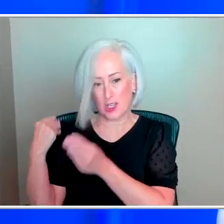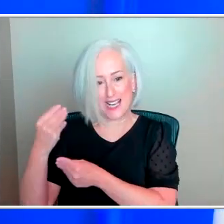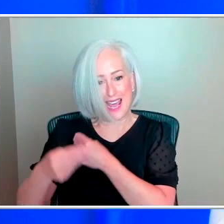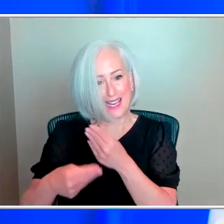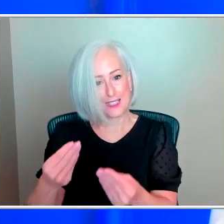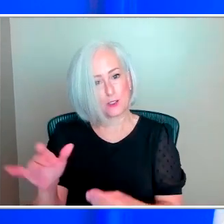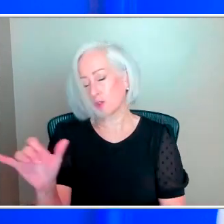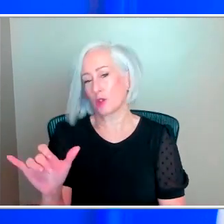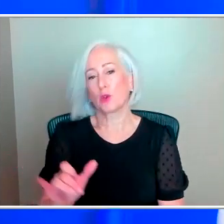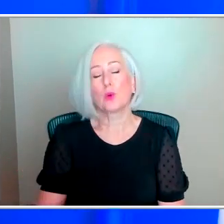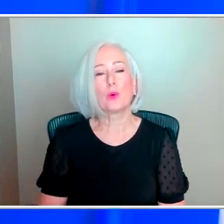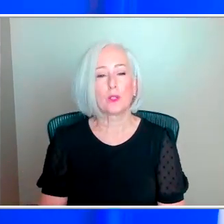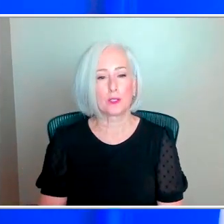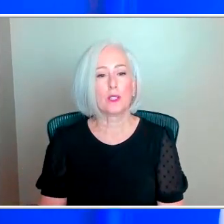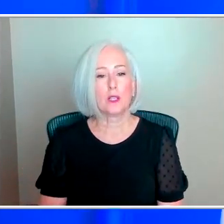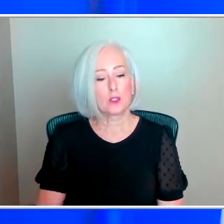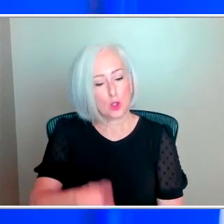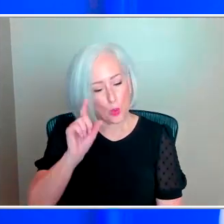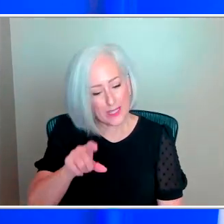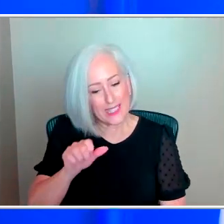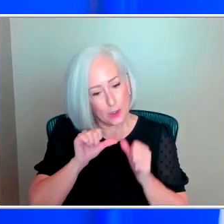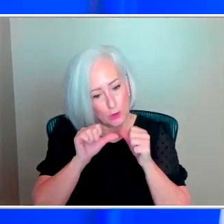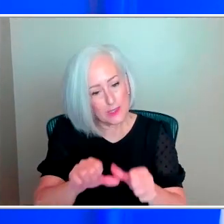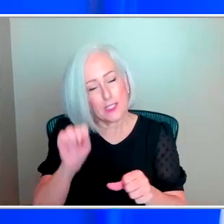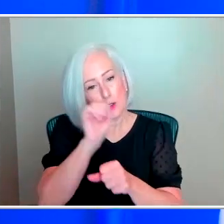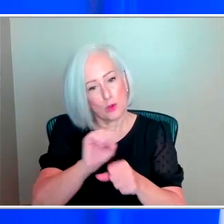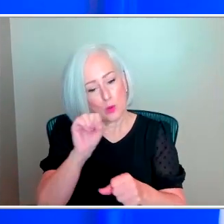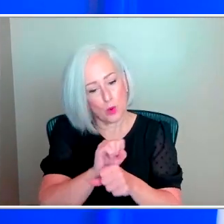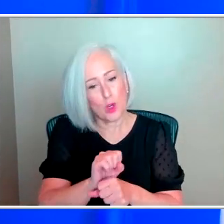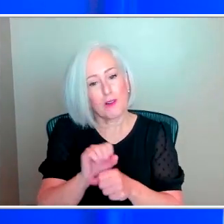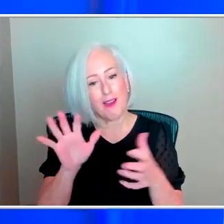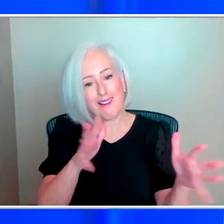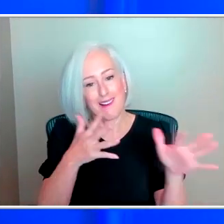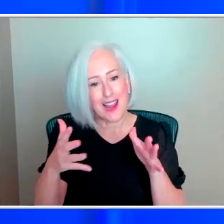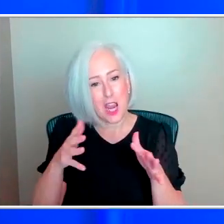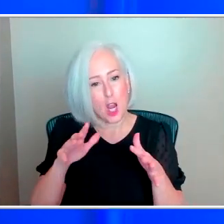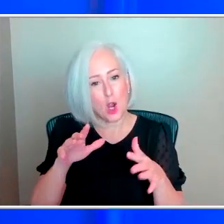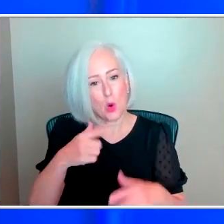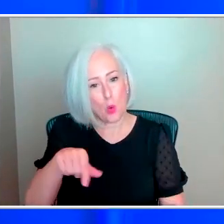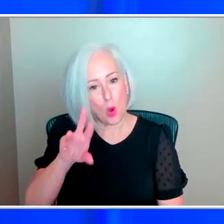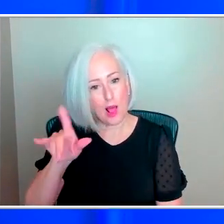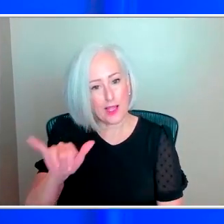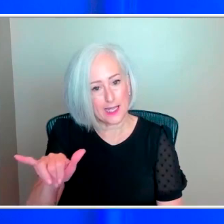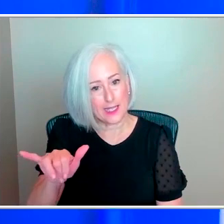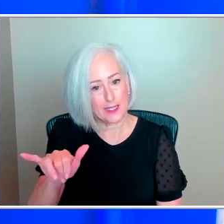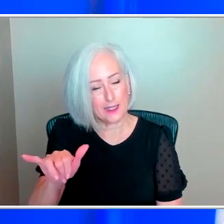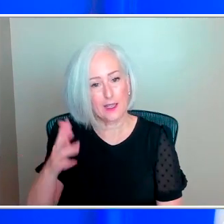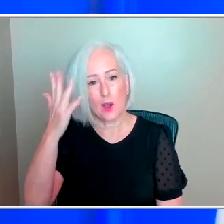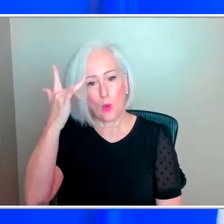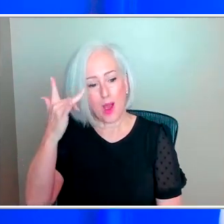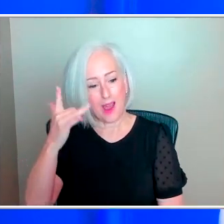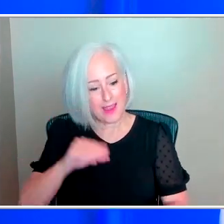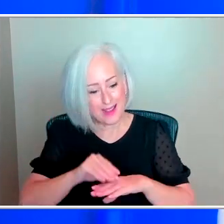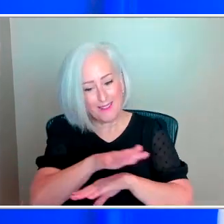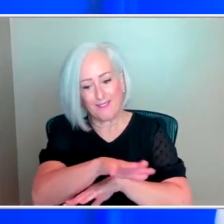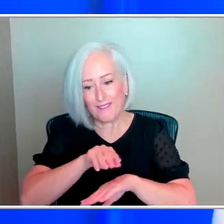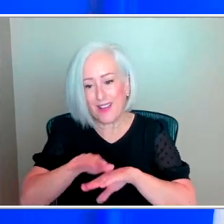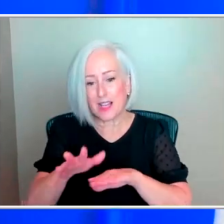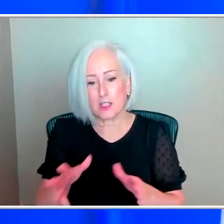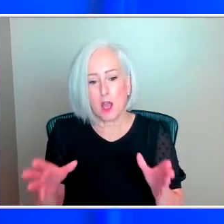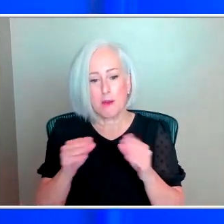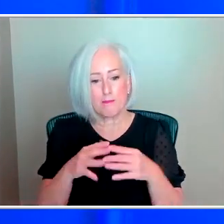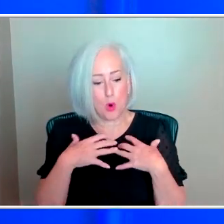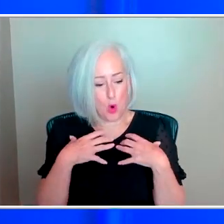that we need to keep working on air quality, because it has more health effects than just affecting people